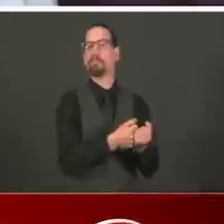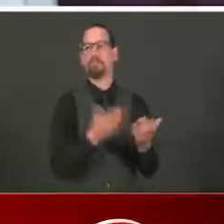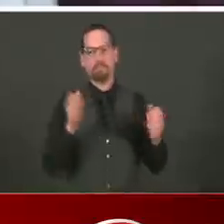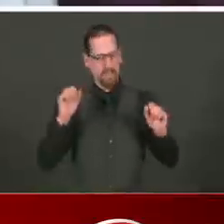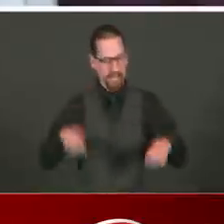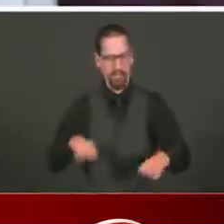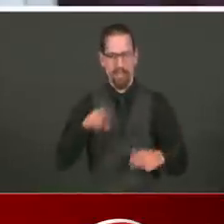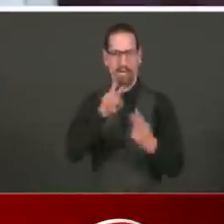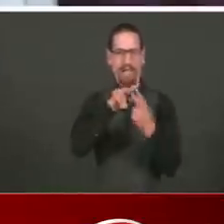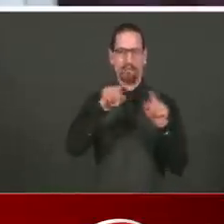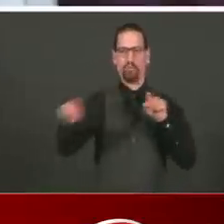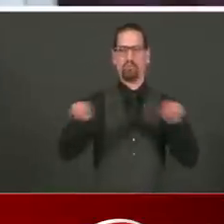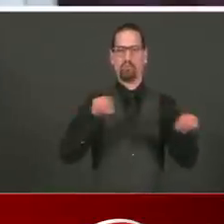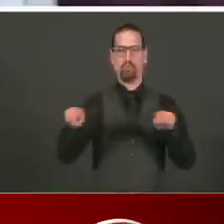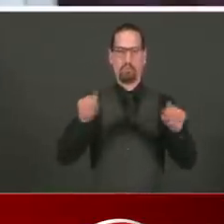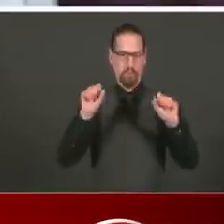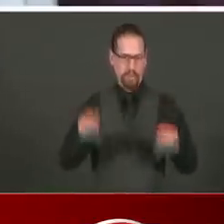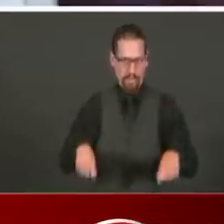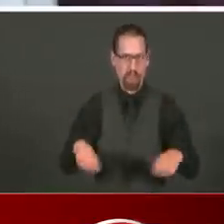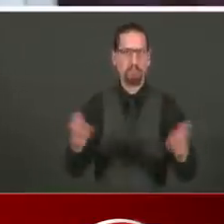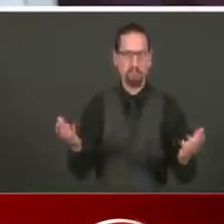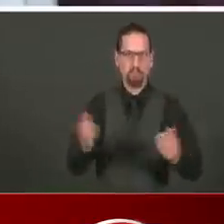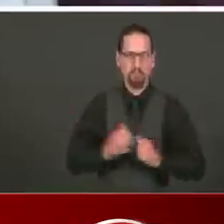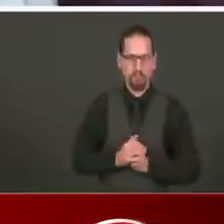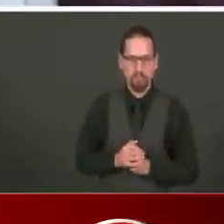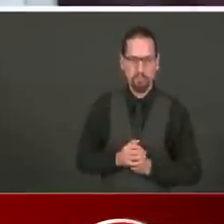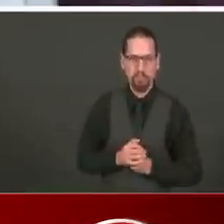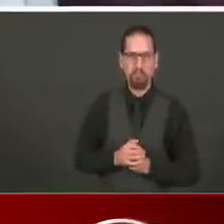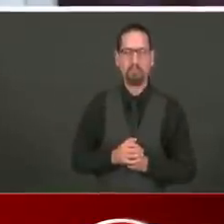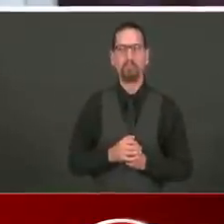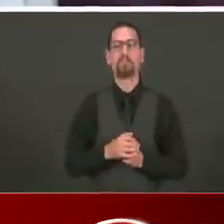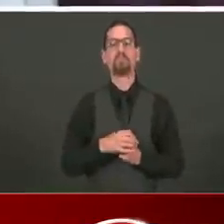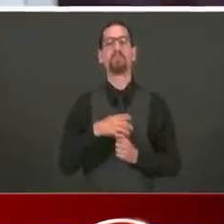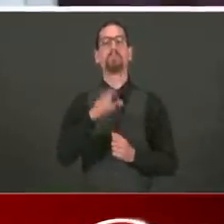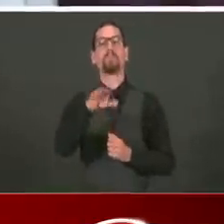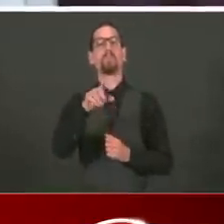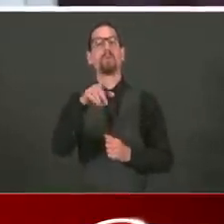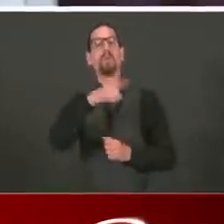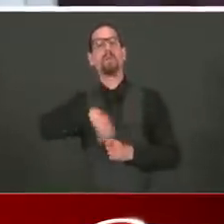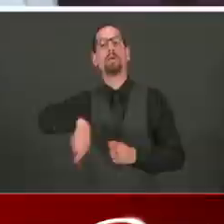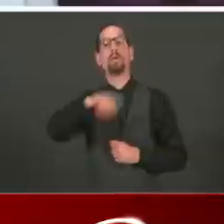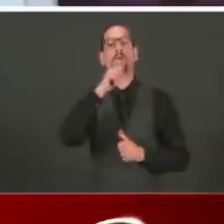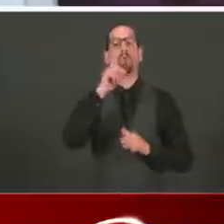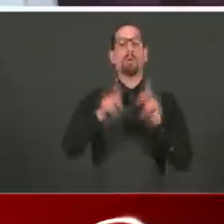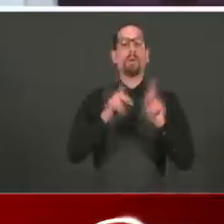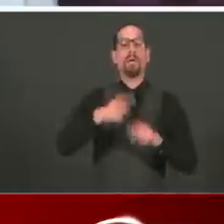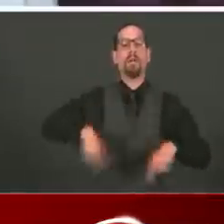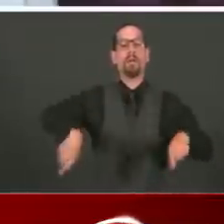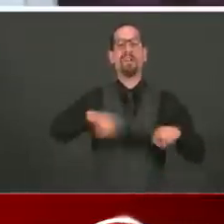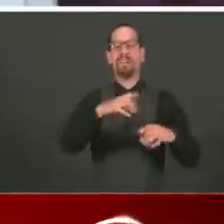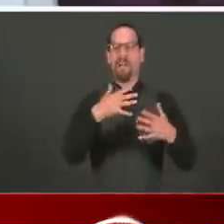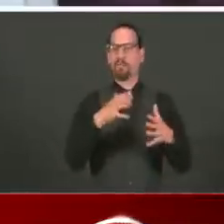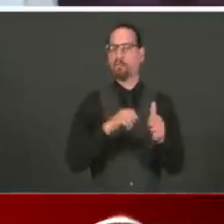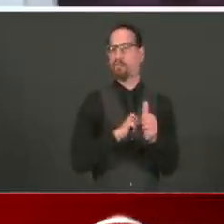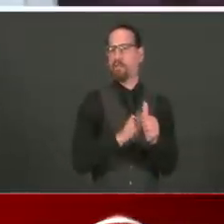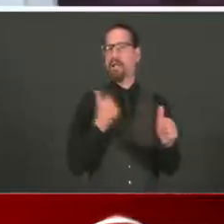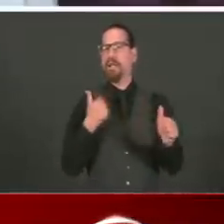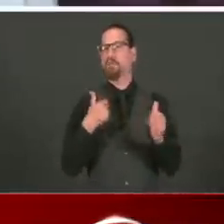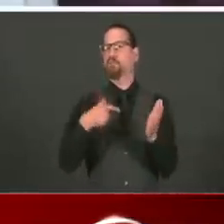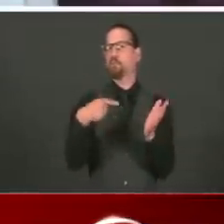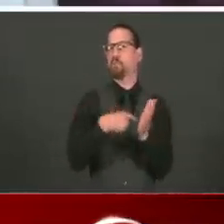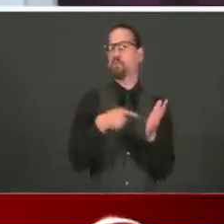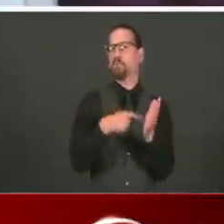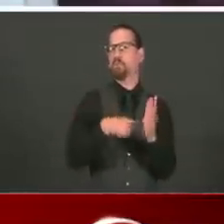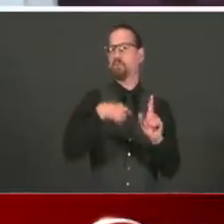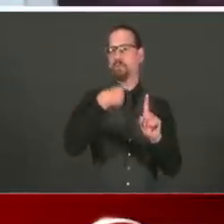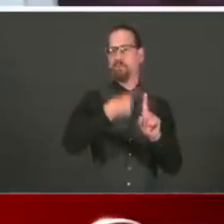They've either received an eviction notice, they've been on notice that they're going to be evicted, the